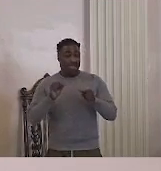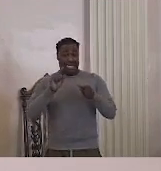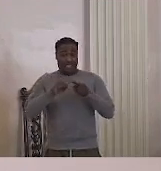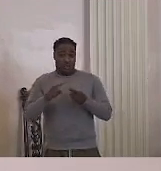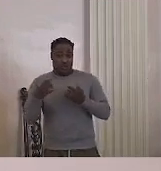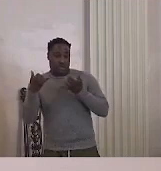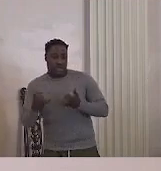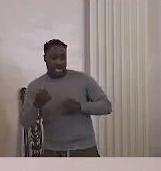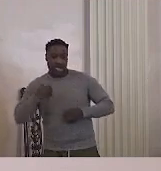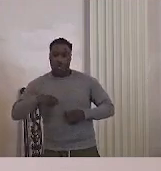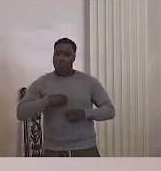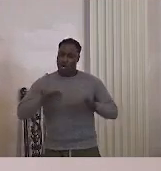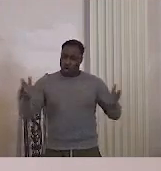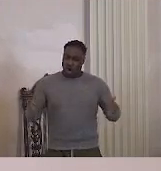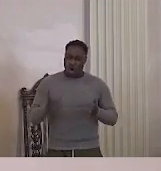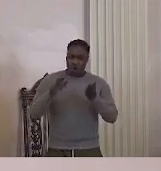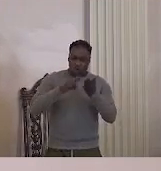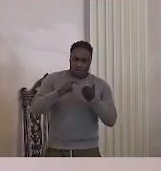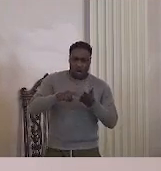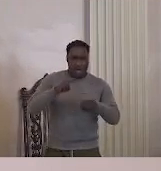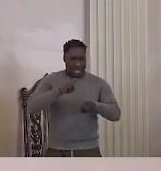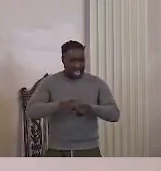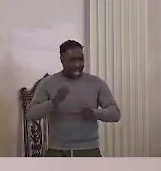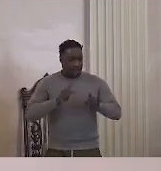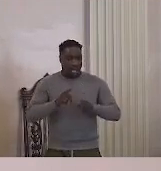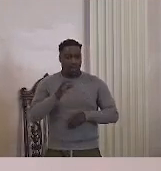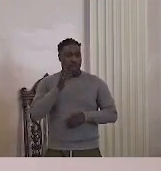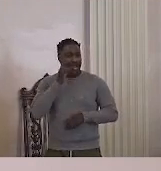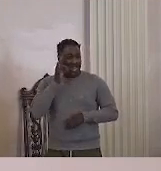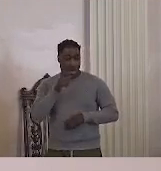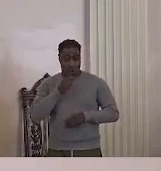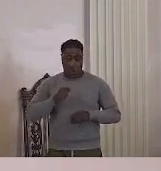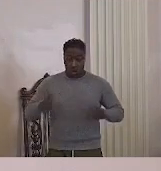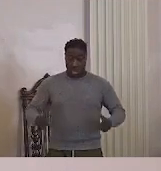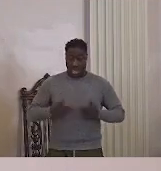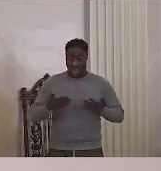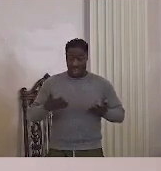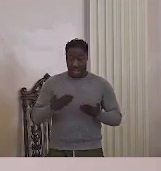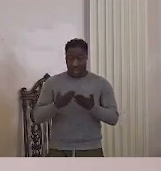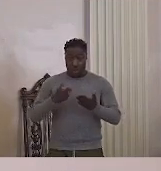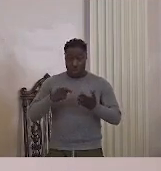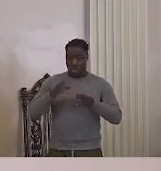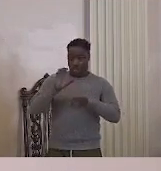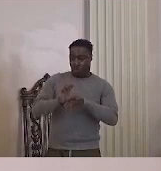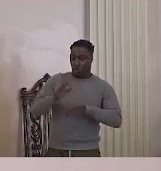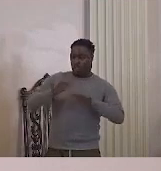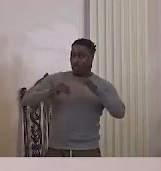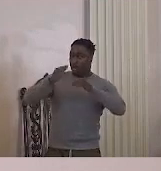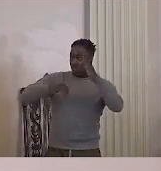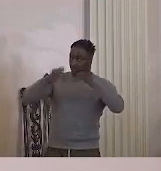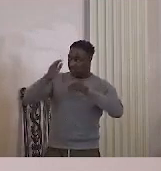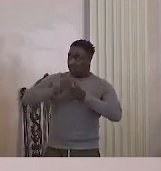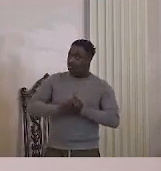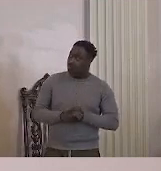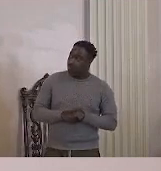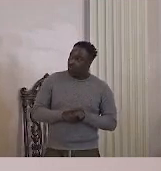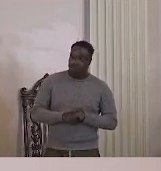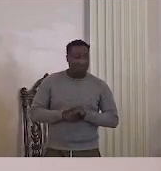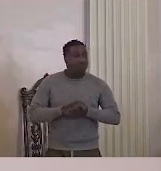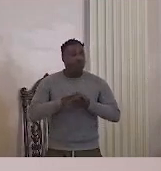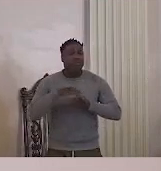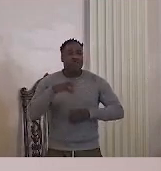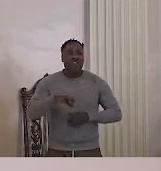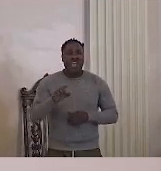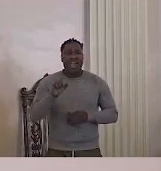We encourage you to research the native peoples of the lands where you reside, either here or in another area. Find out